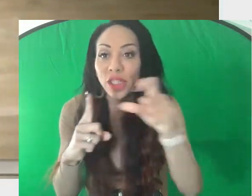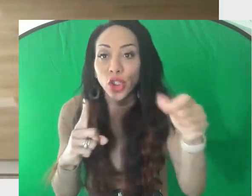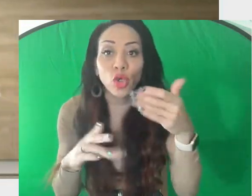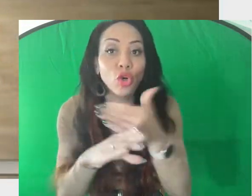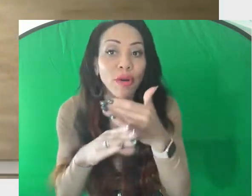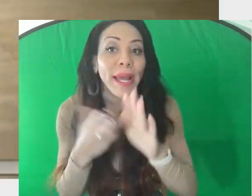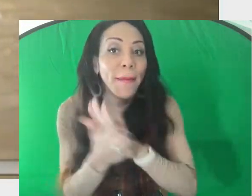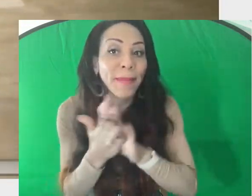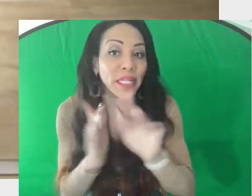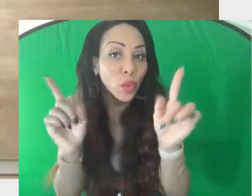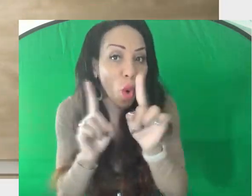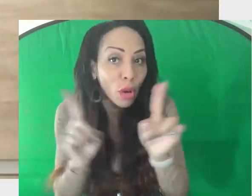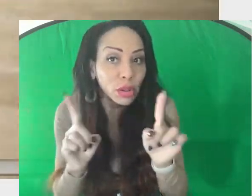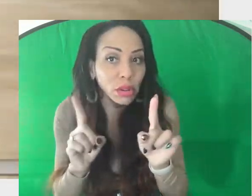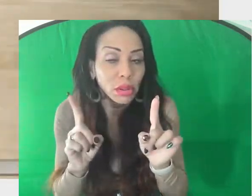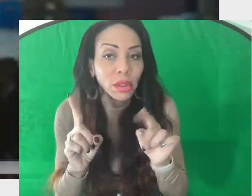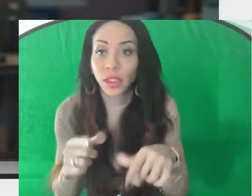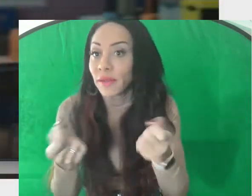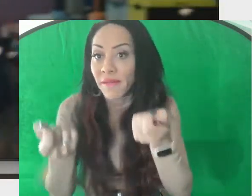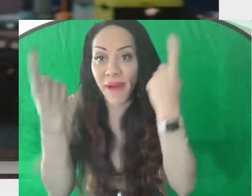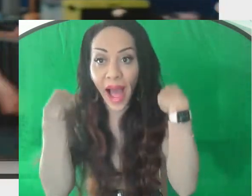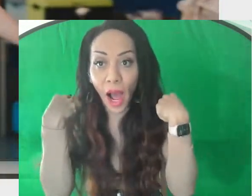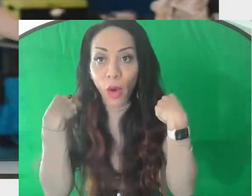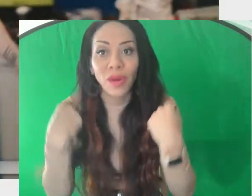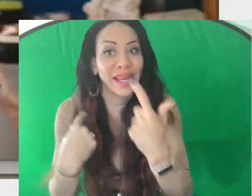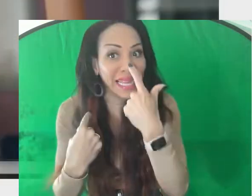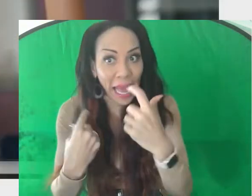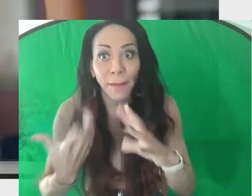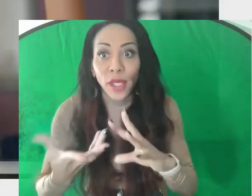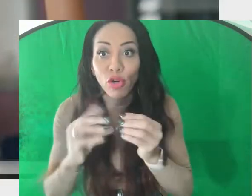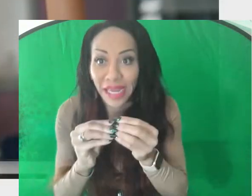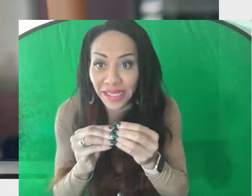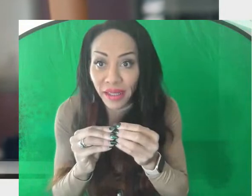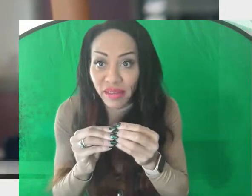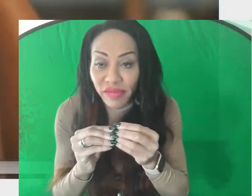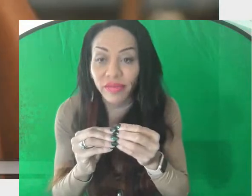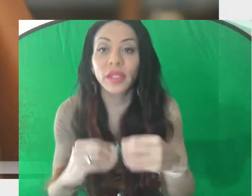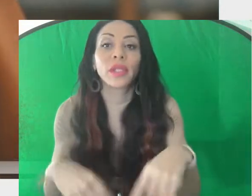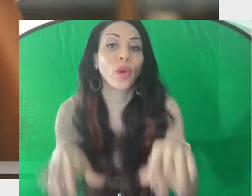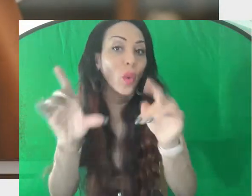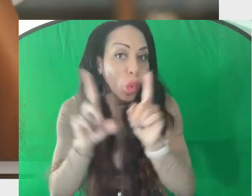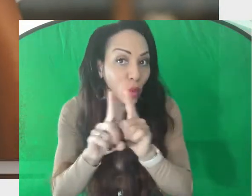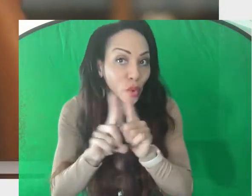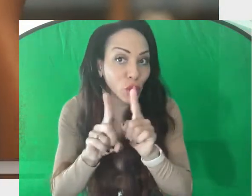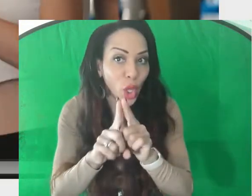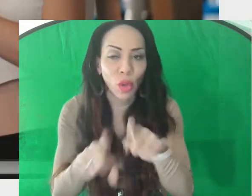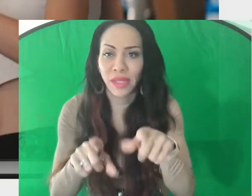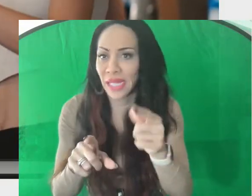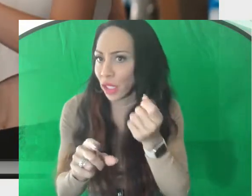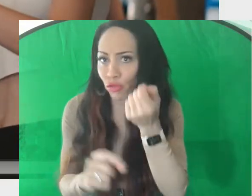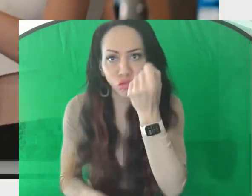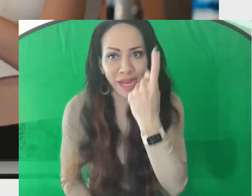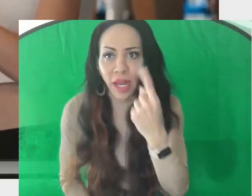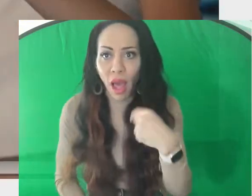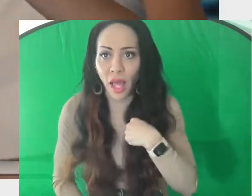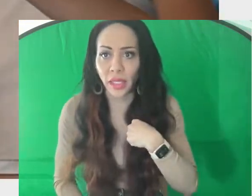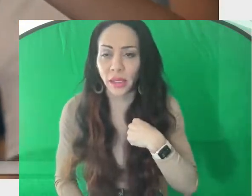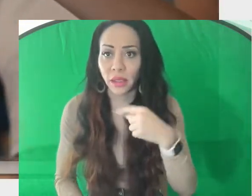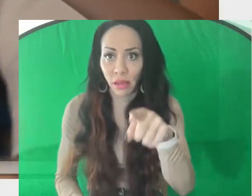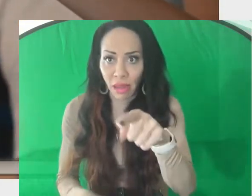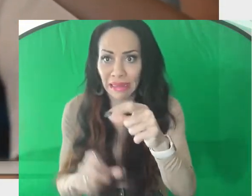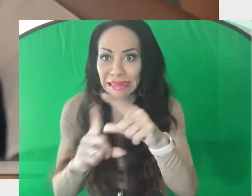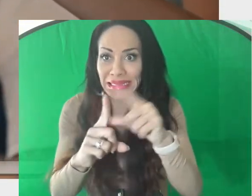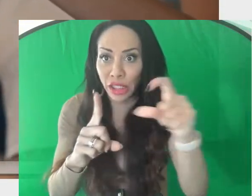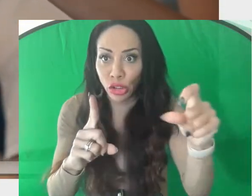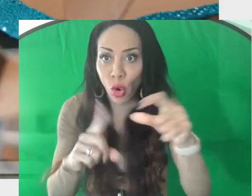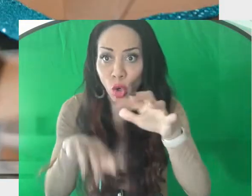There's also not an idea of how maybe it applies to them or how it's interesting to them. And so we're trying to bring